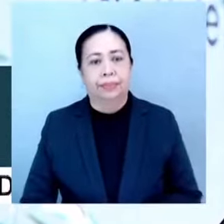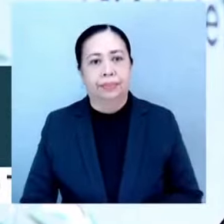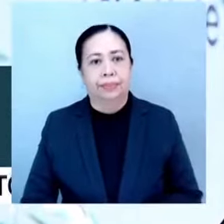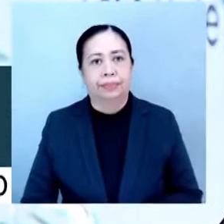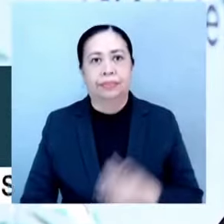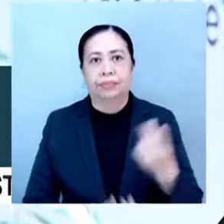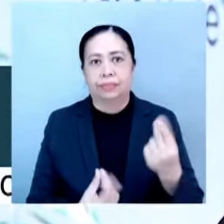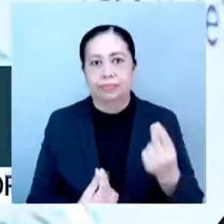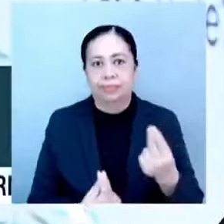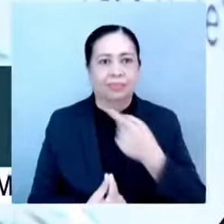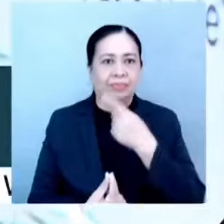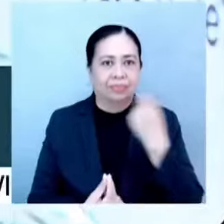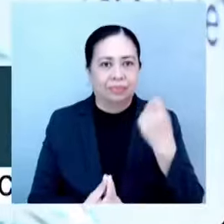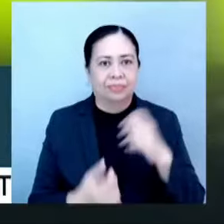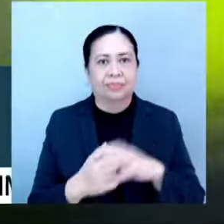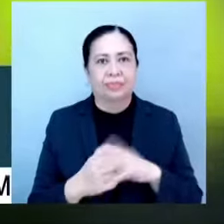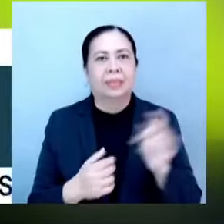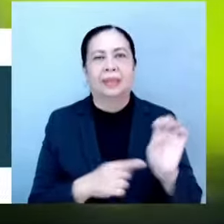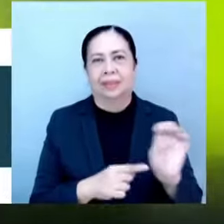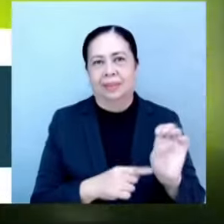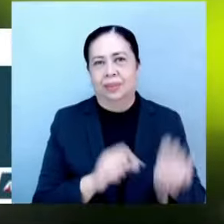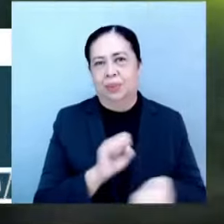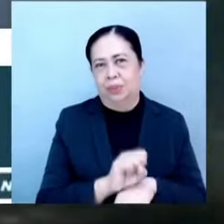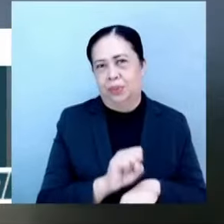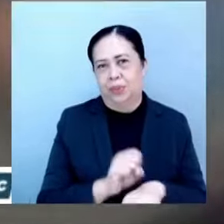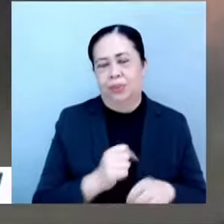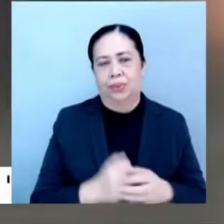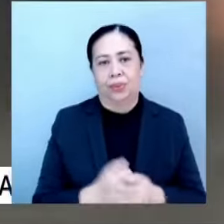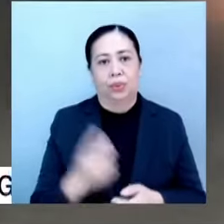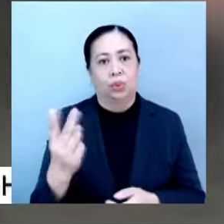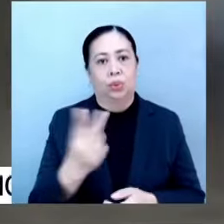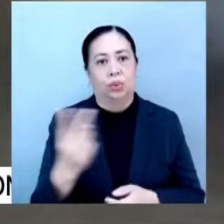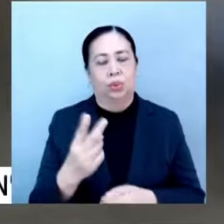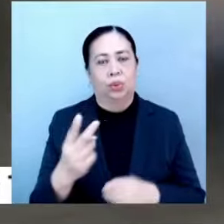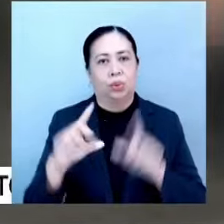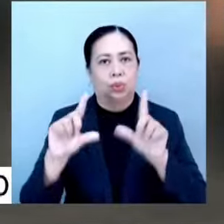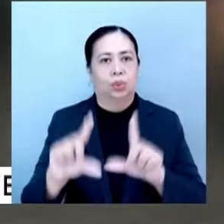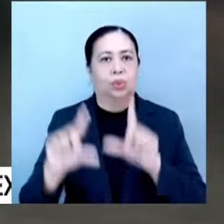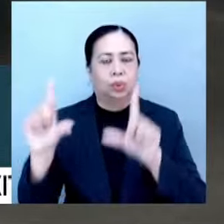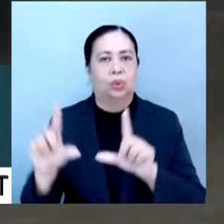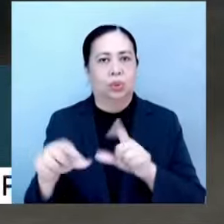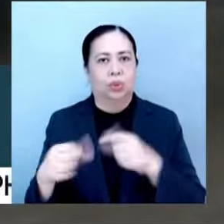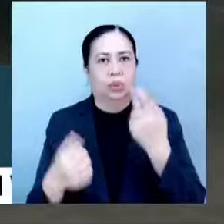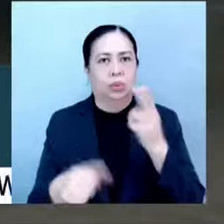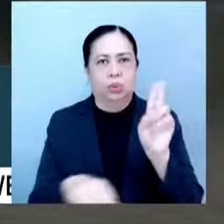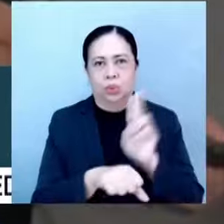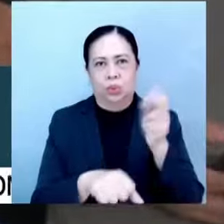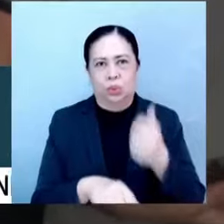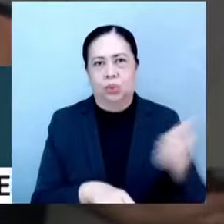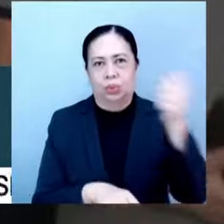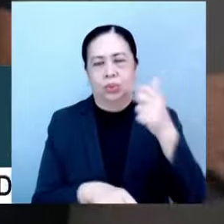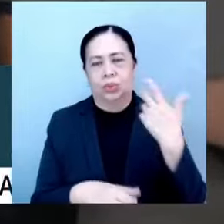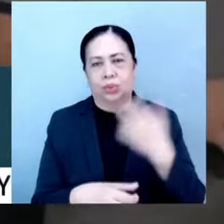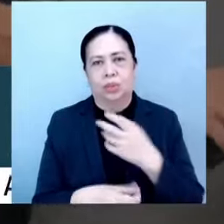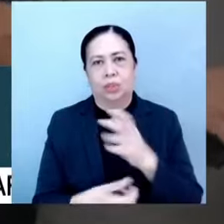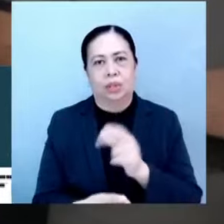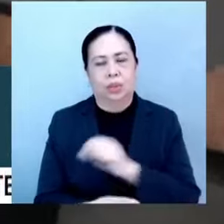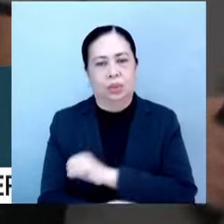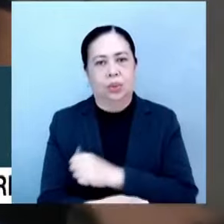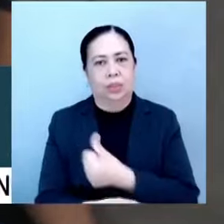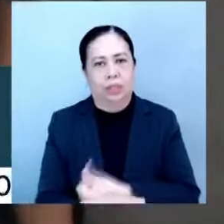They're doing this kasi nagmumoonlight sila. The two have been charged with usurpation of authority. PNP Chief General